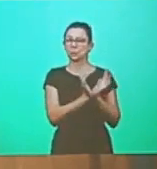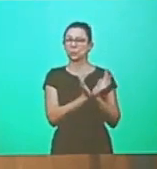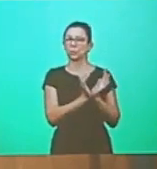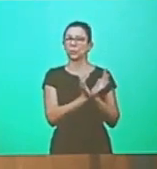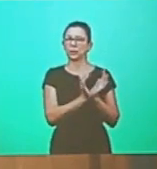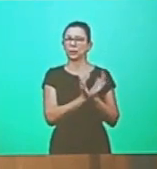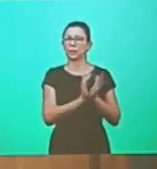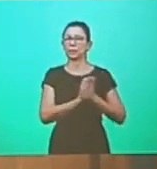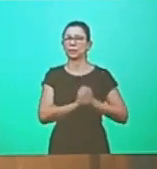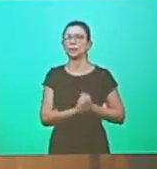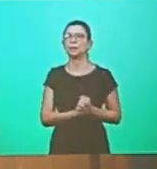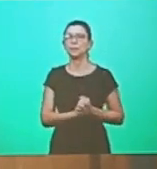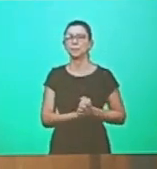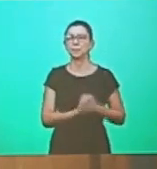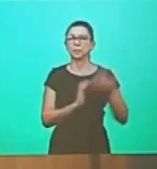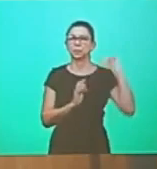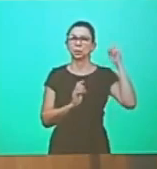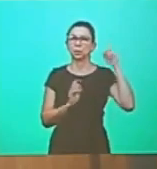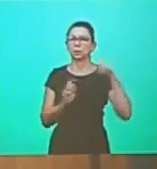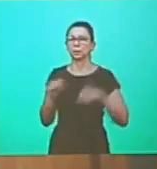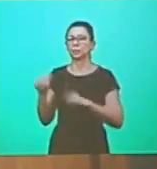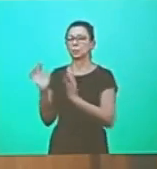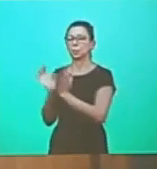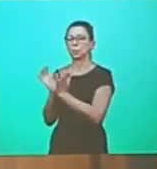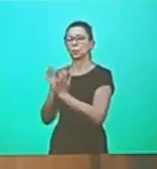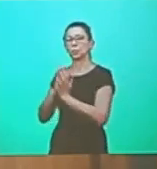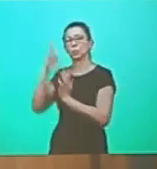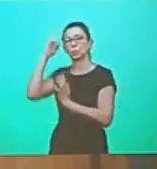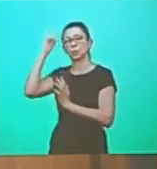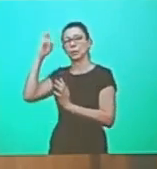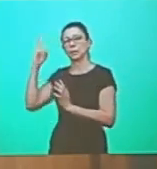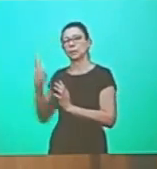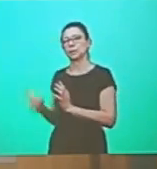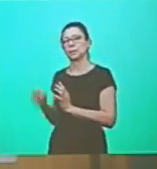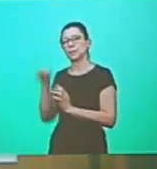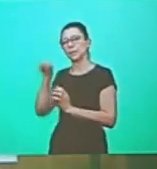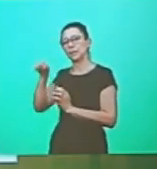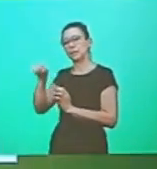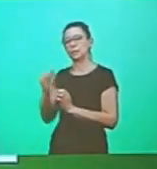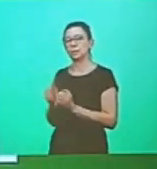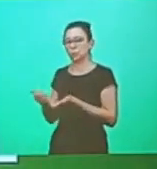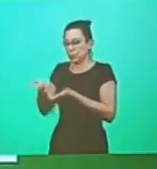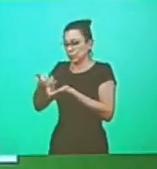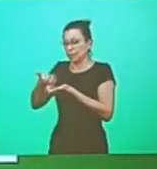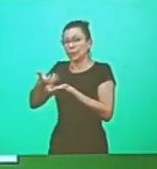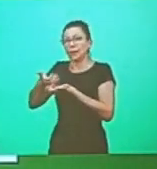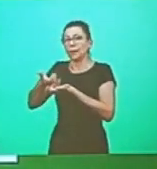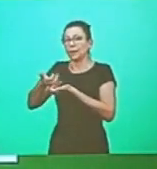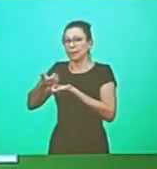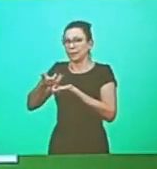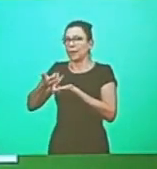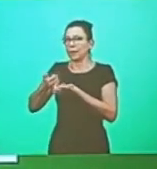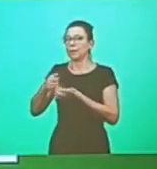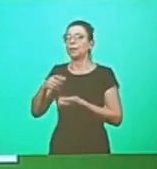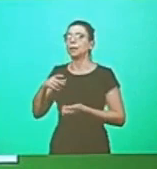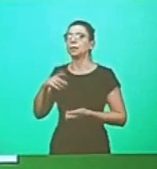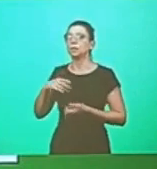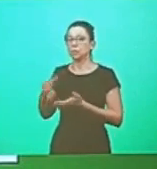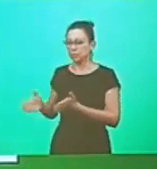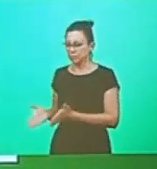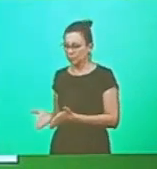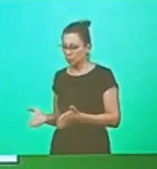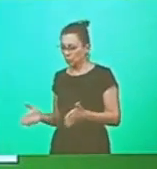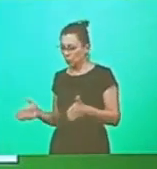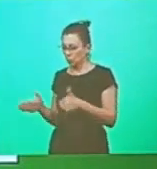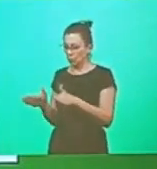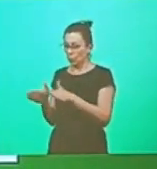Lord says that the prudents, they had their candles